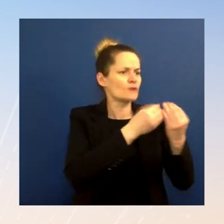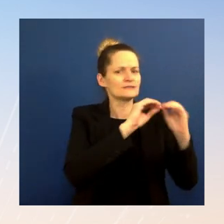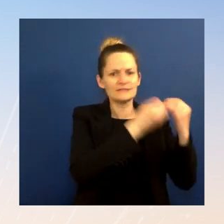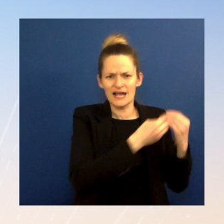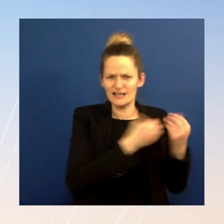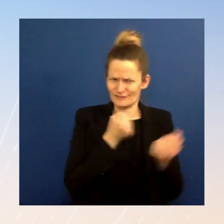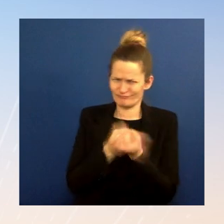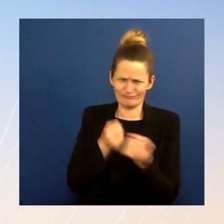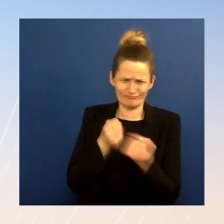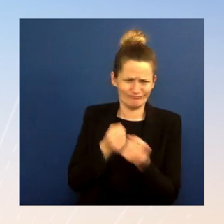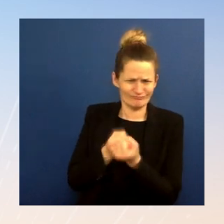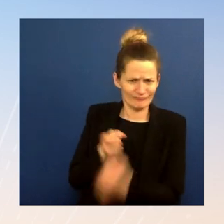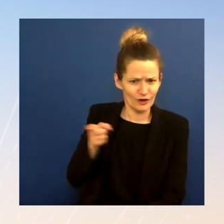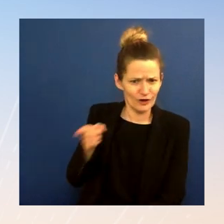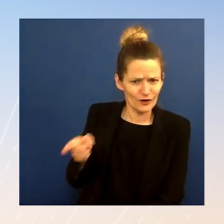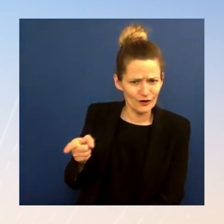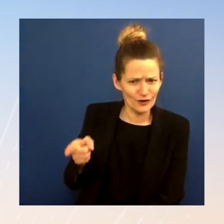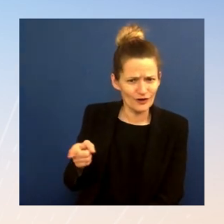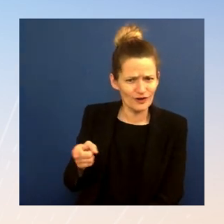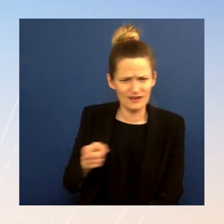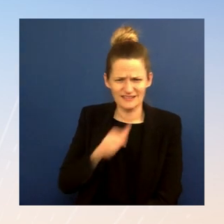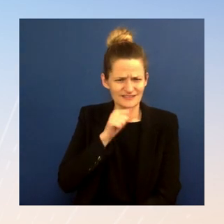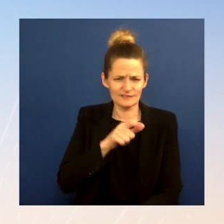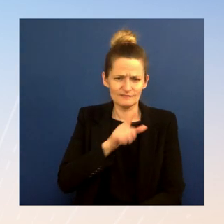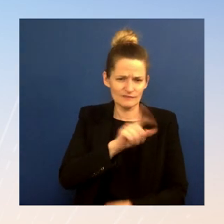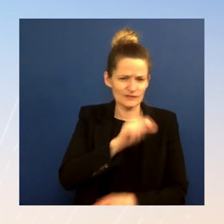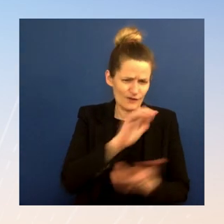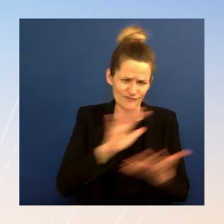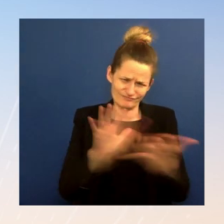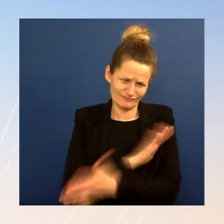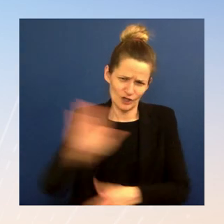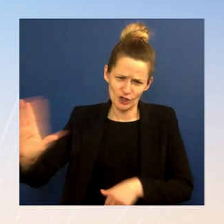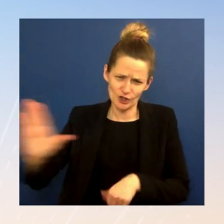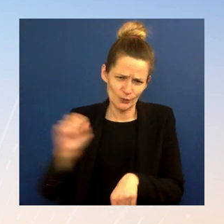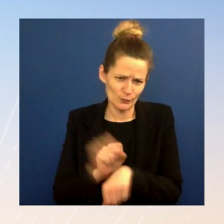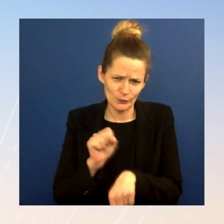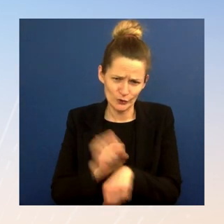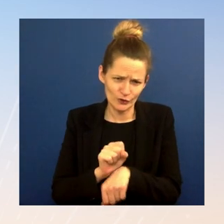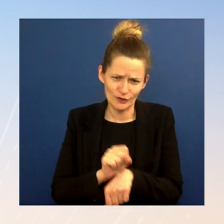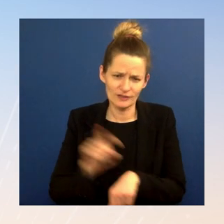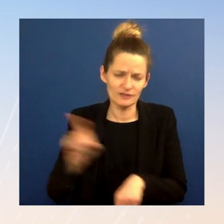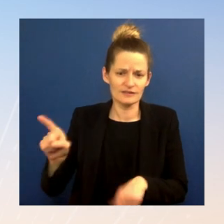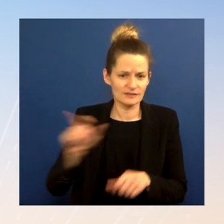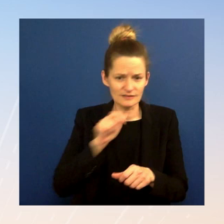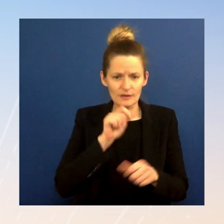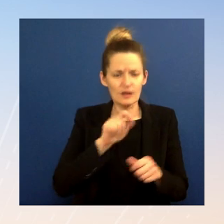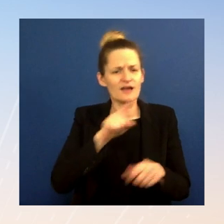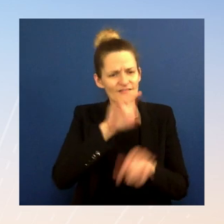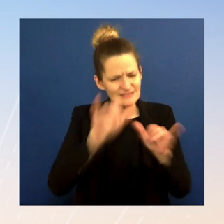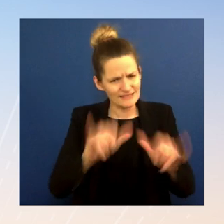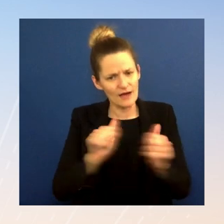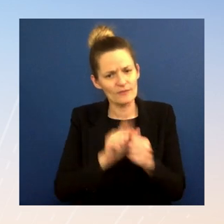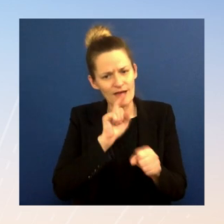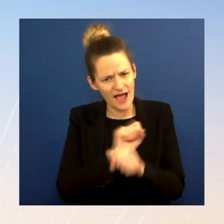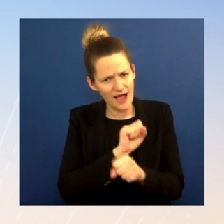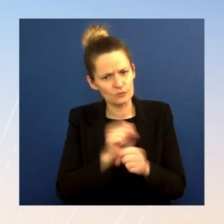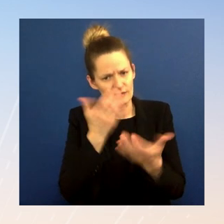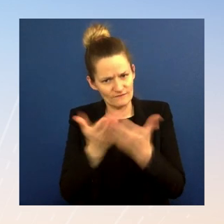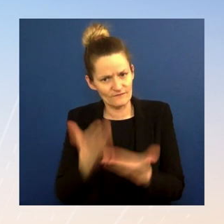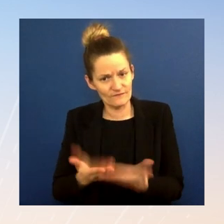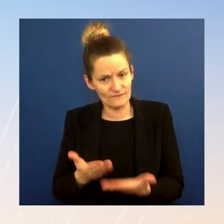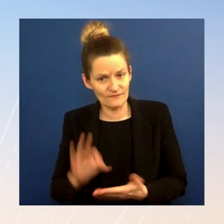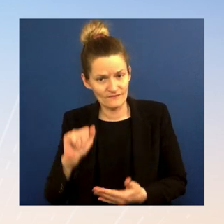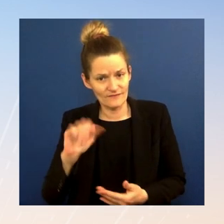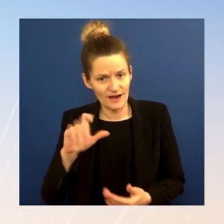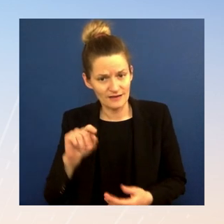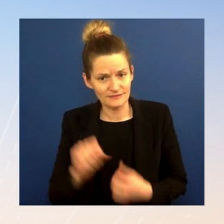out in facts. Monday is a long ways away, given the news cycle. It's all relative. Yeah. Will the president stop at around 11 to